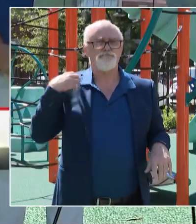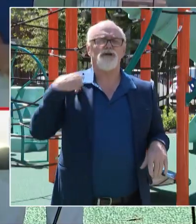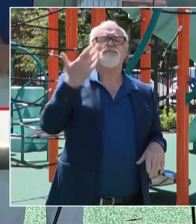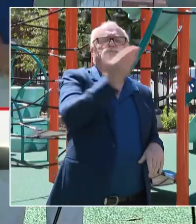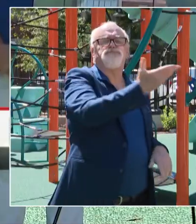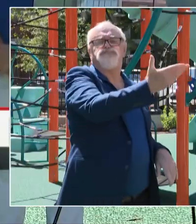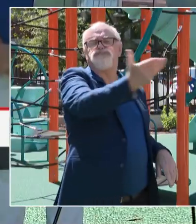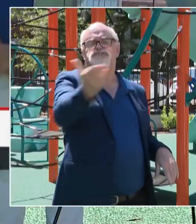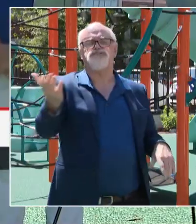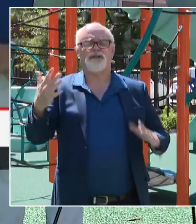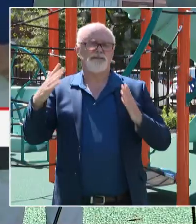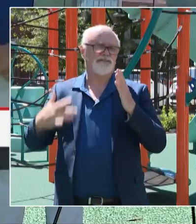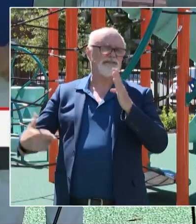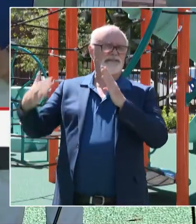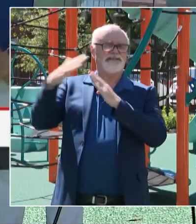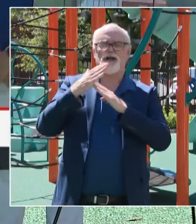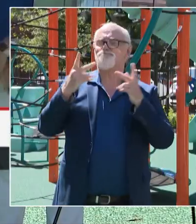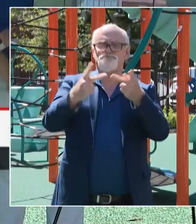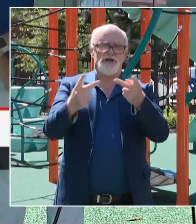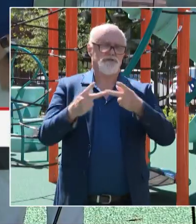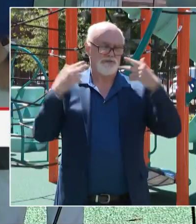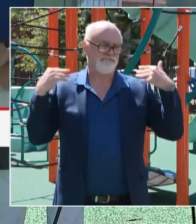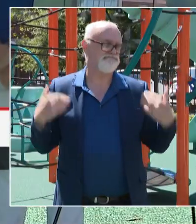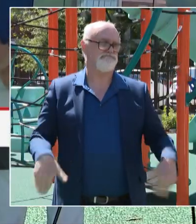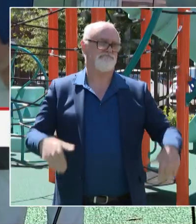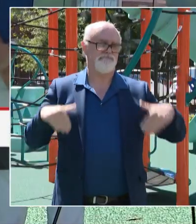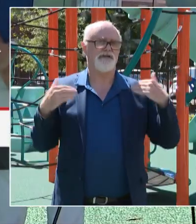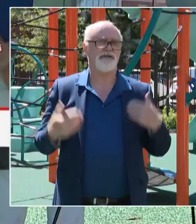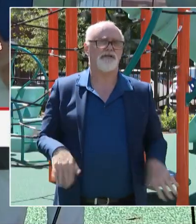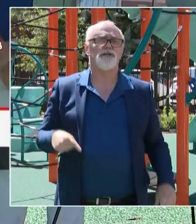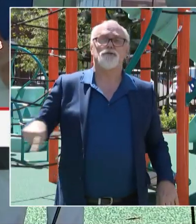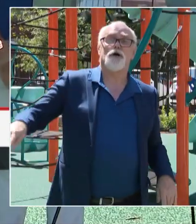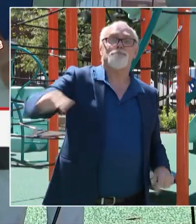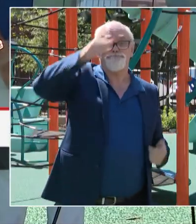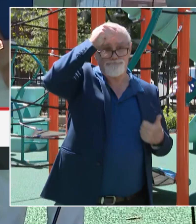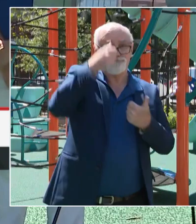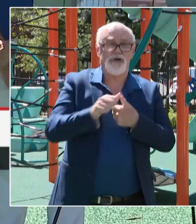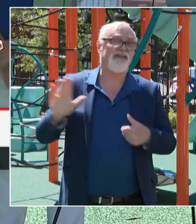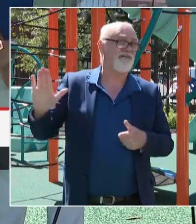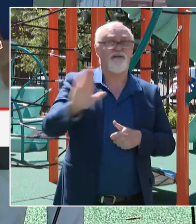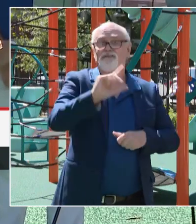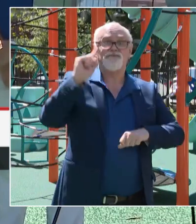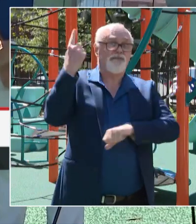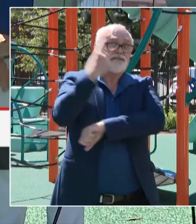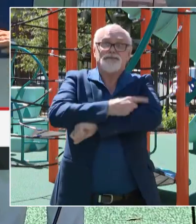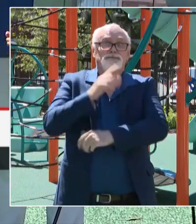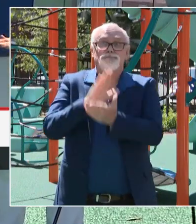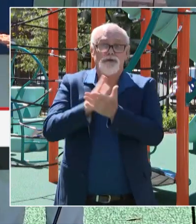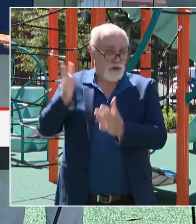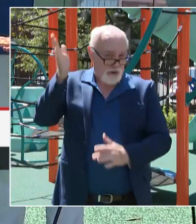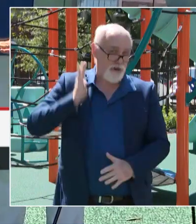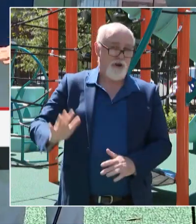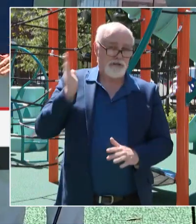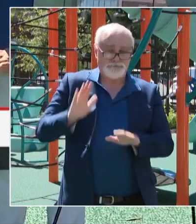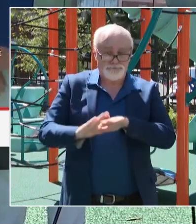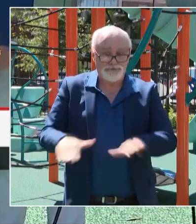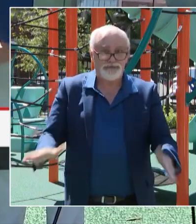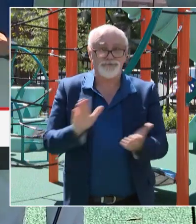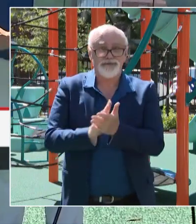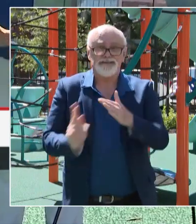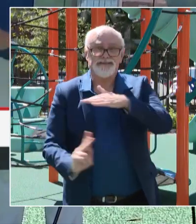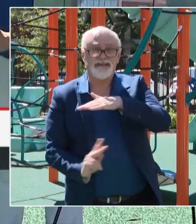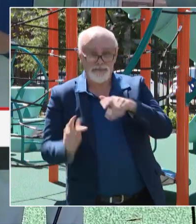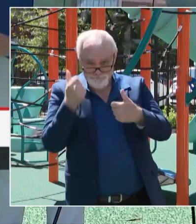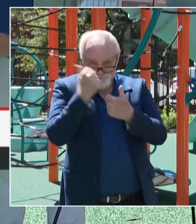So, question, does anyone remember their first day of school as a kindergartner? Raise your hand if you remember kindergarten. A